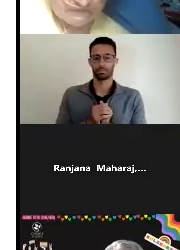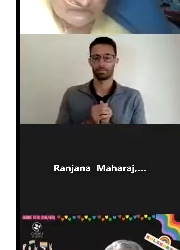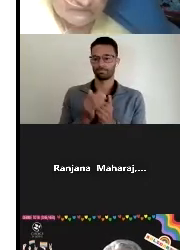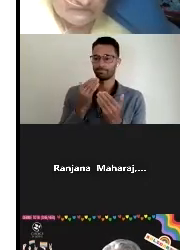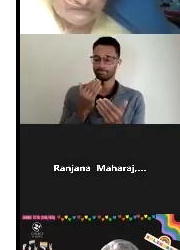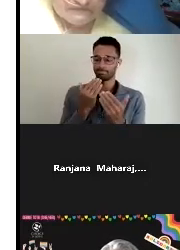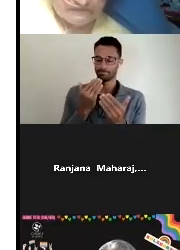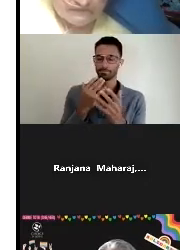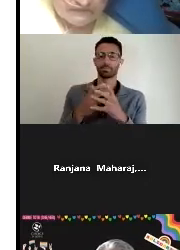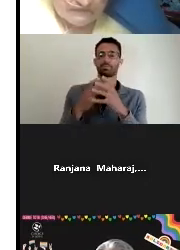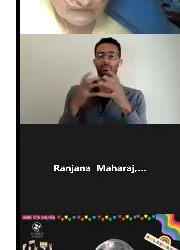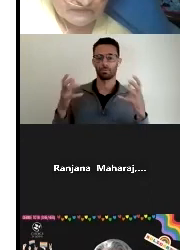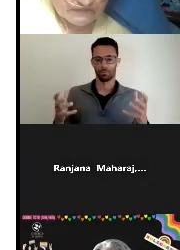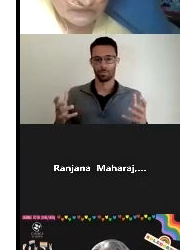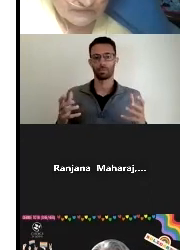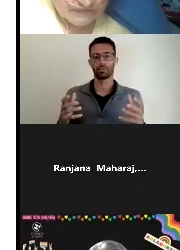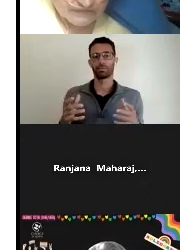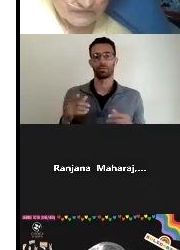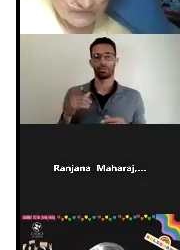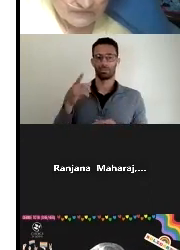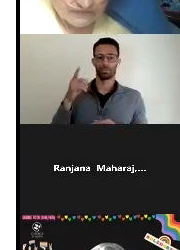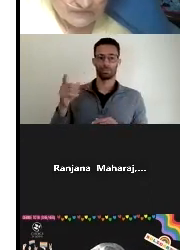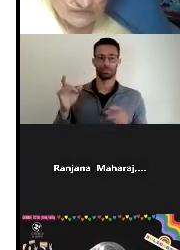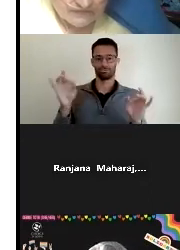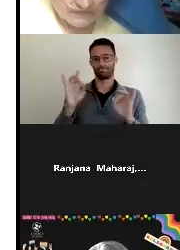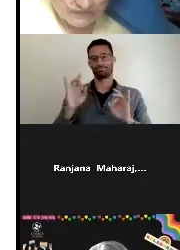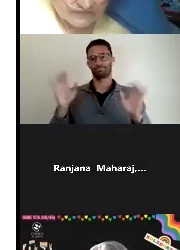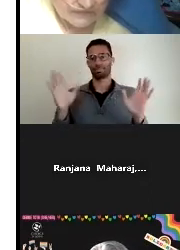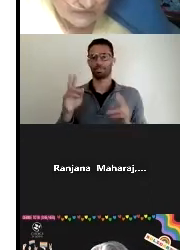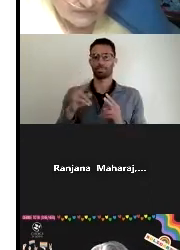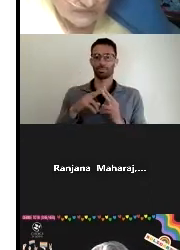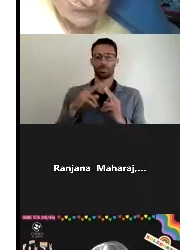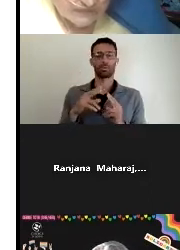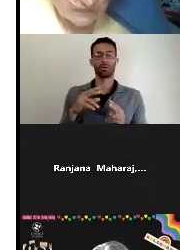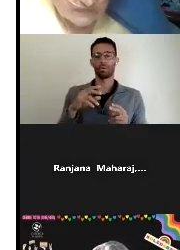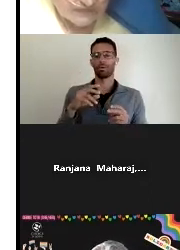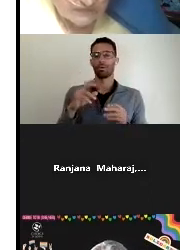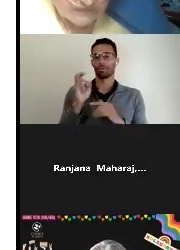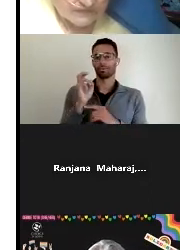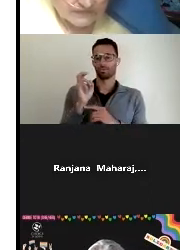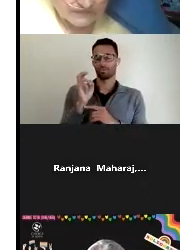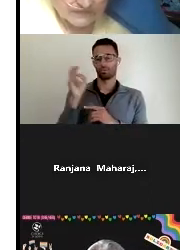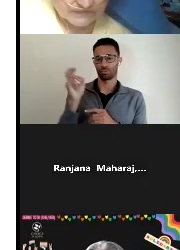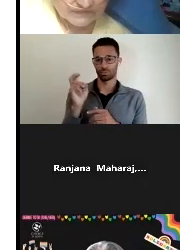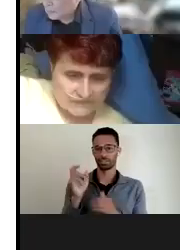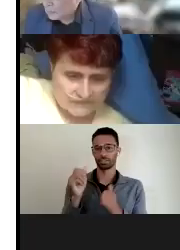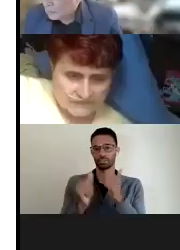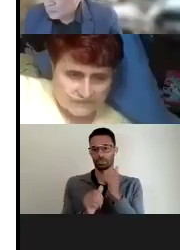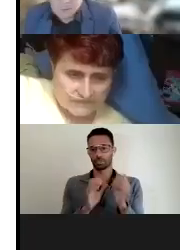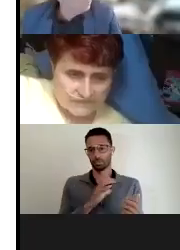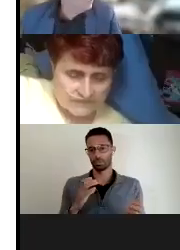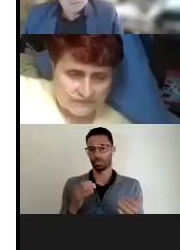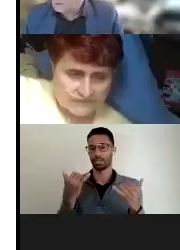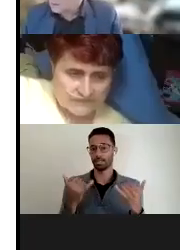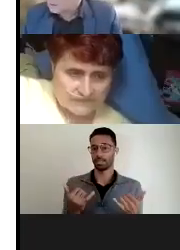Thank you so much to the dynamic duo of the Transportation Subcommittee. We're now going to turn